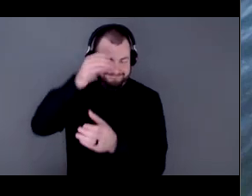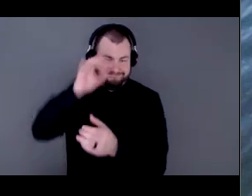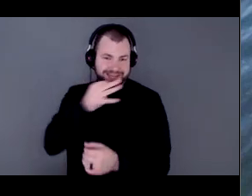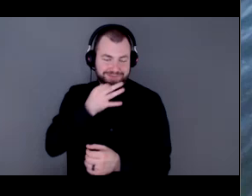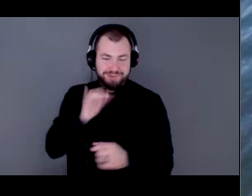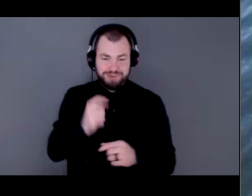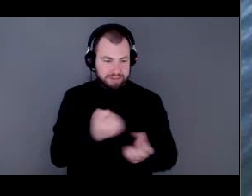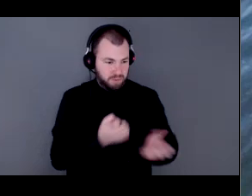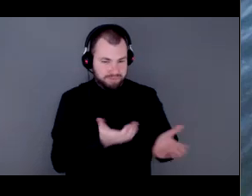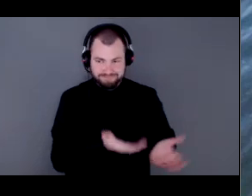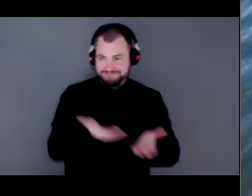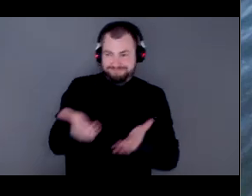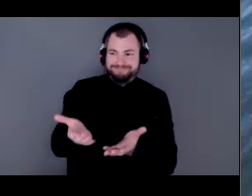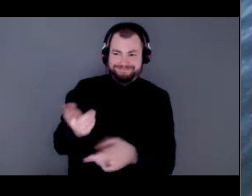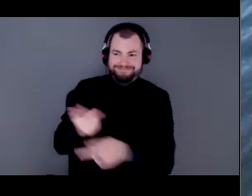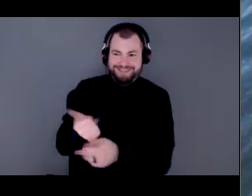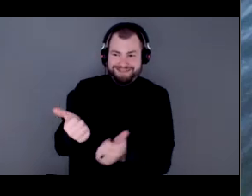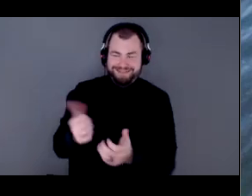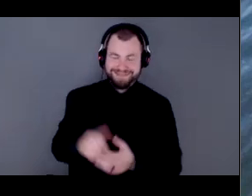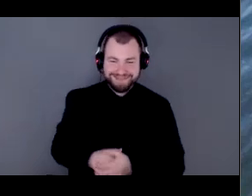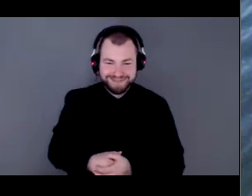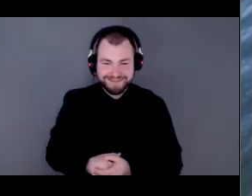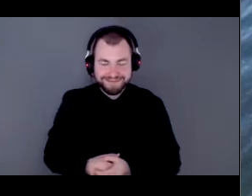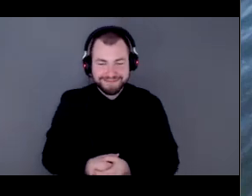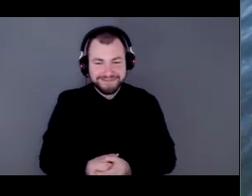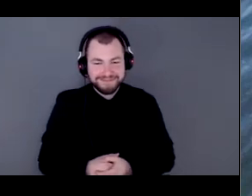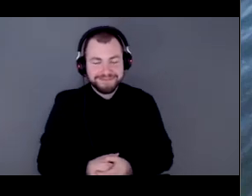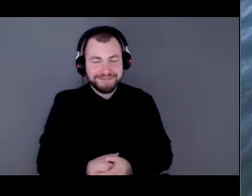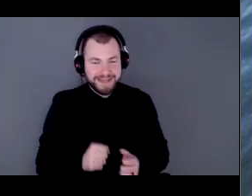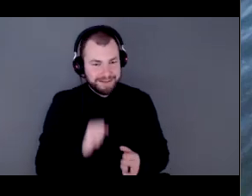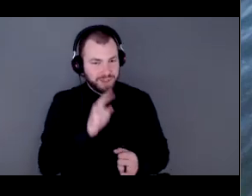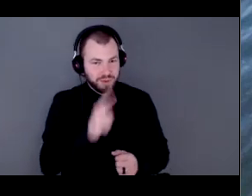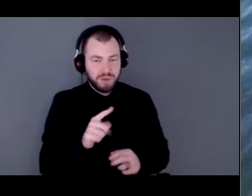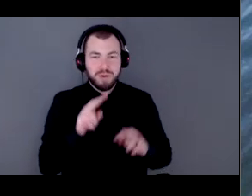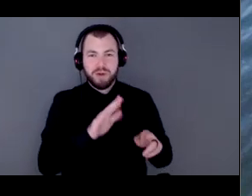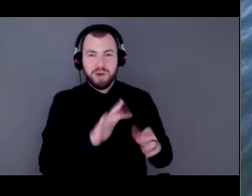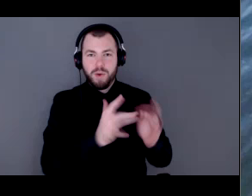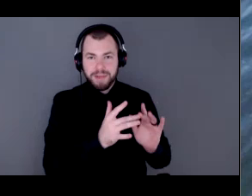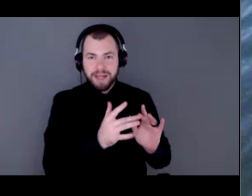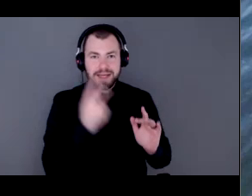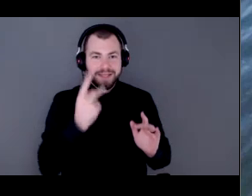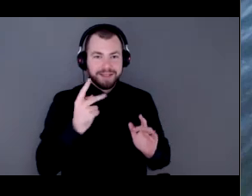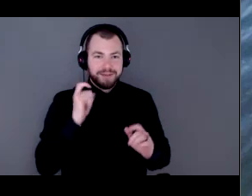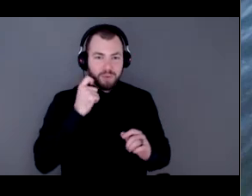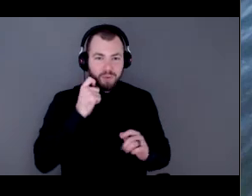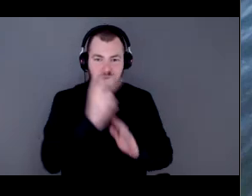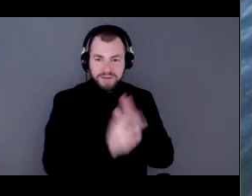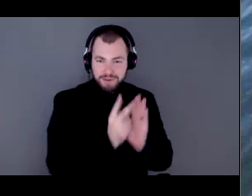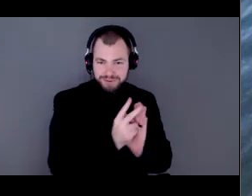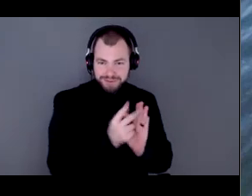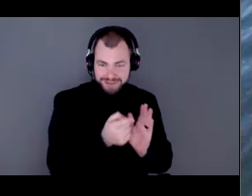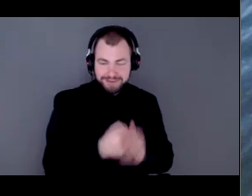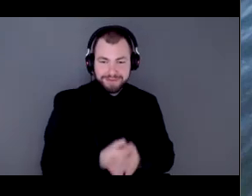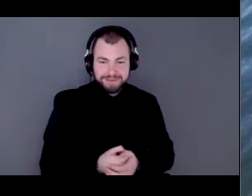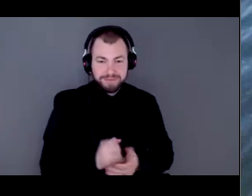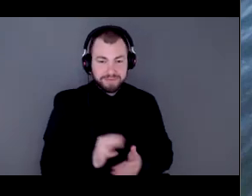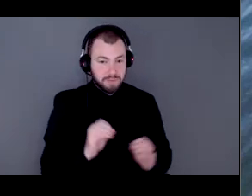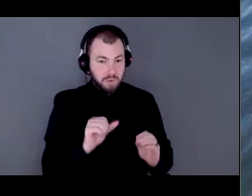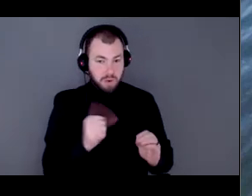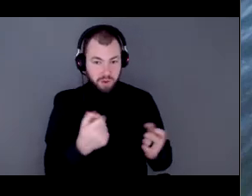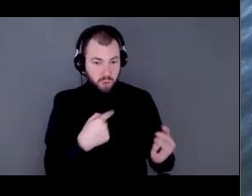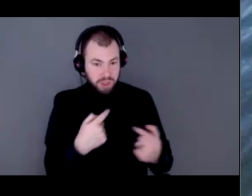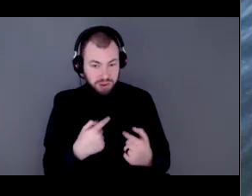supplies. Yes, definitely be sure to check out their website and see some of their cool videos. If we don't have any other questions, we can go ahead and